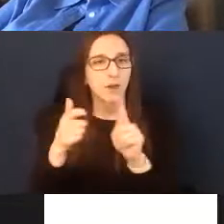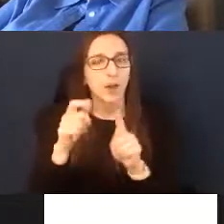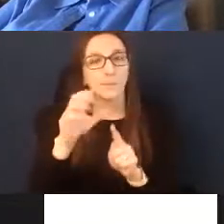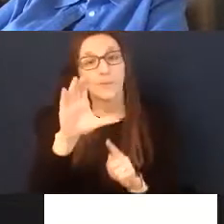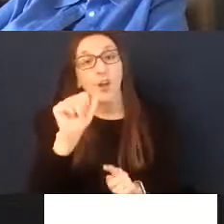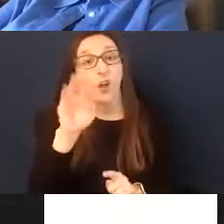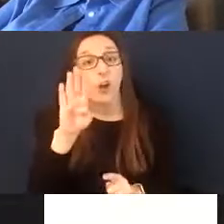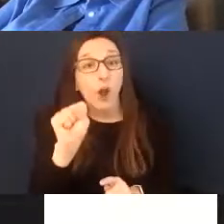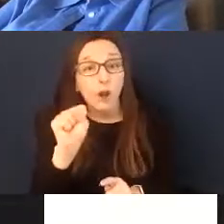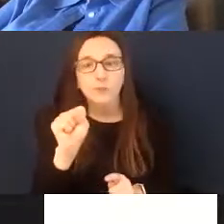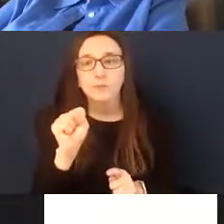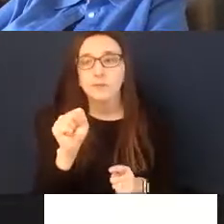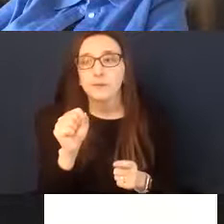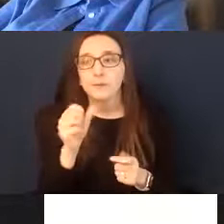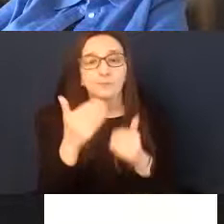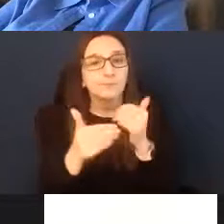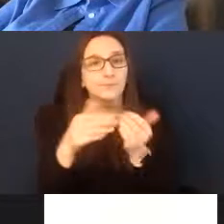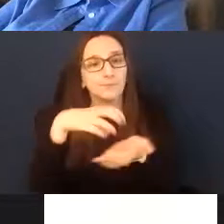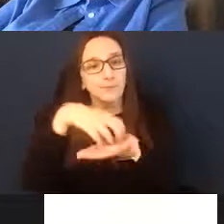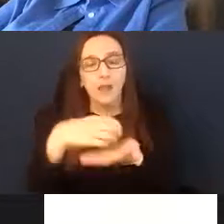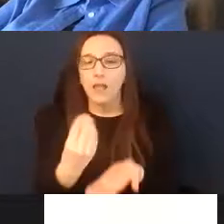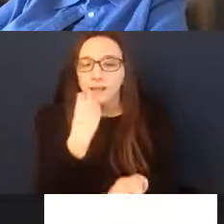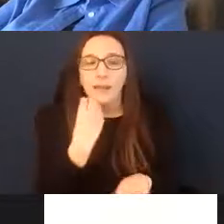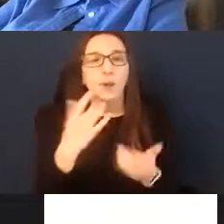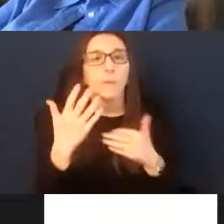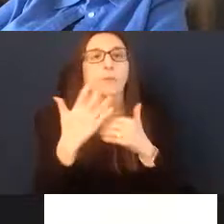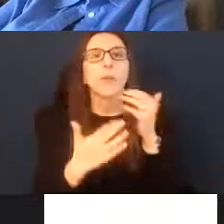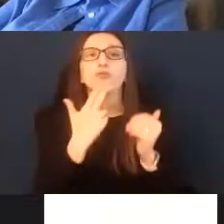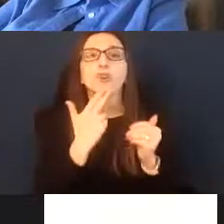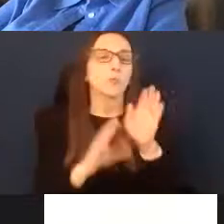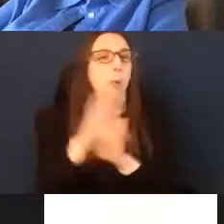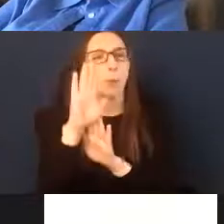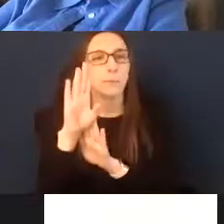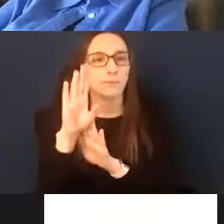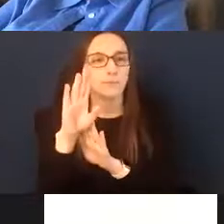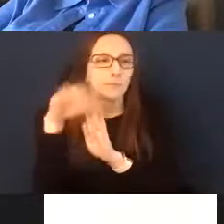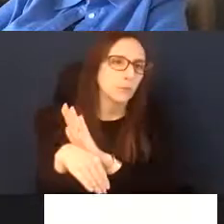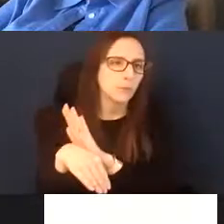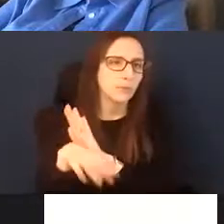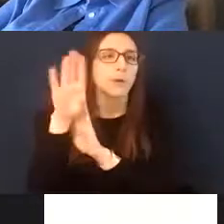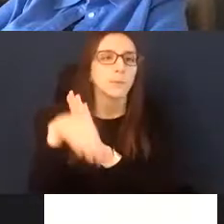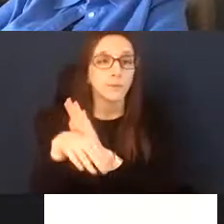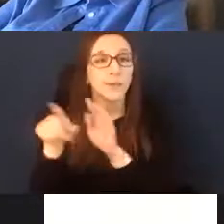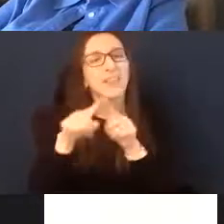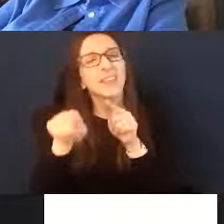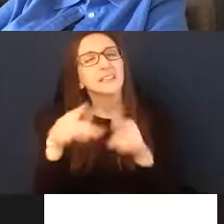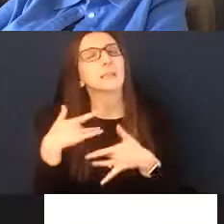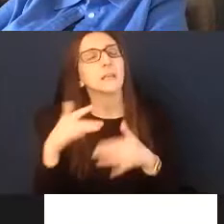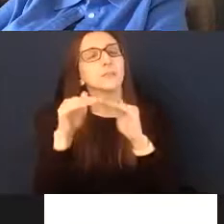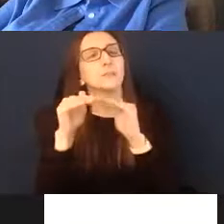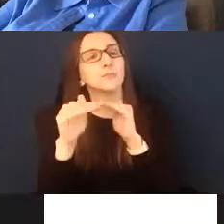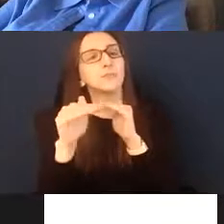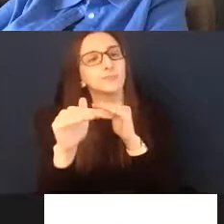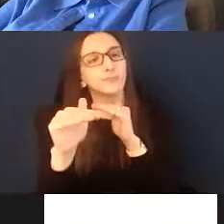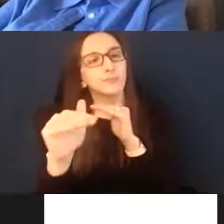of crackers or a cupcake. There have been so many studies where the paleo diet decreases blood